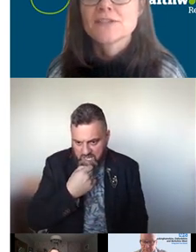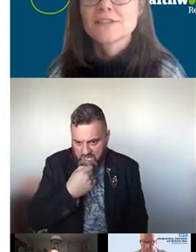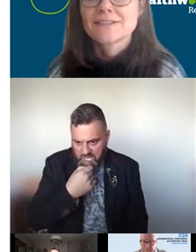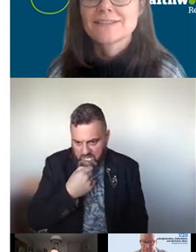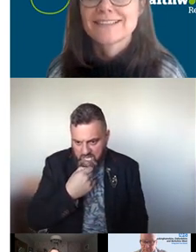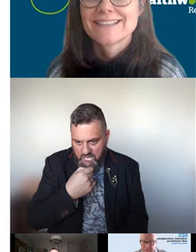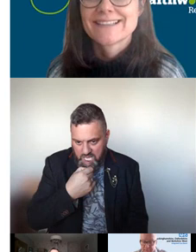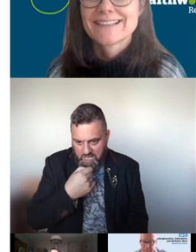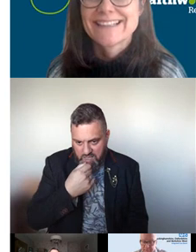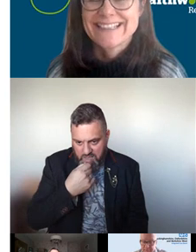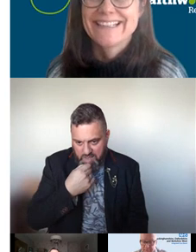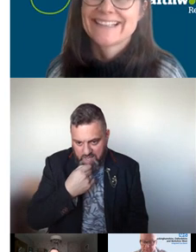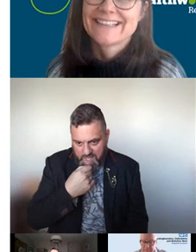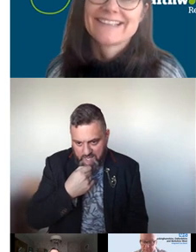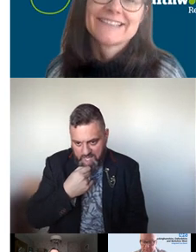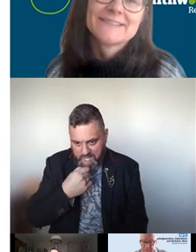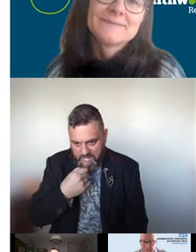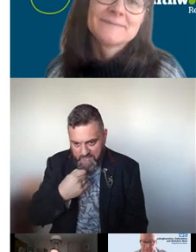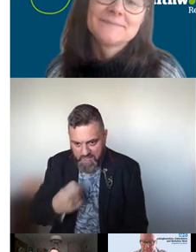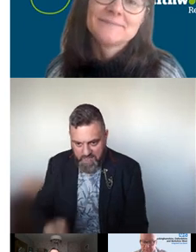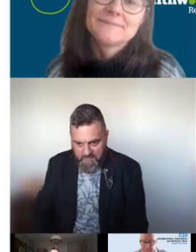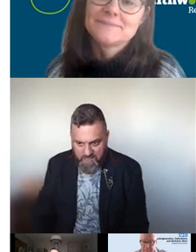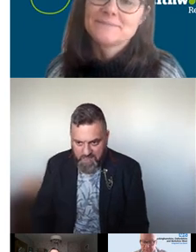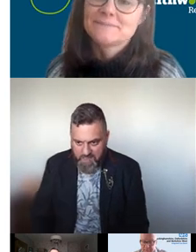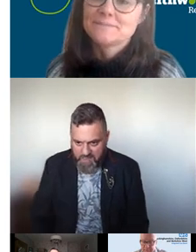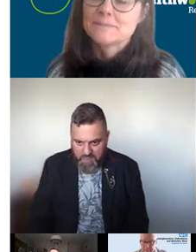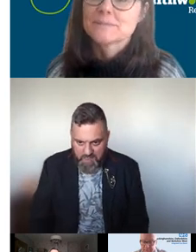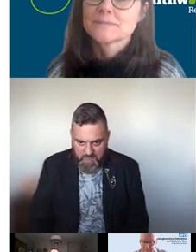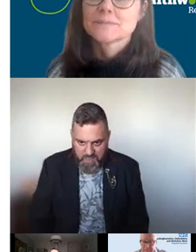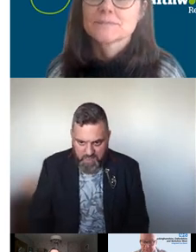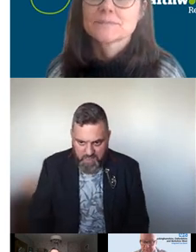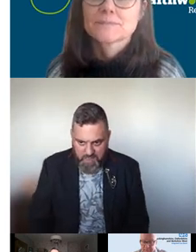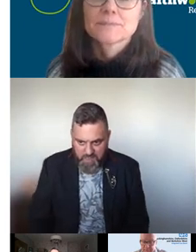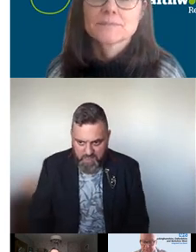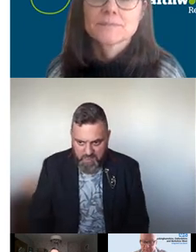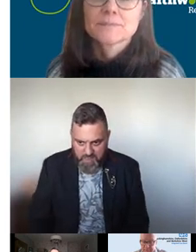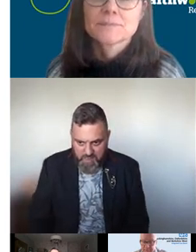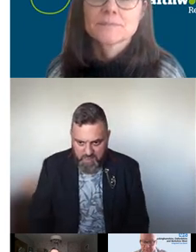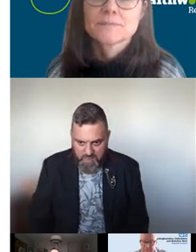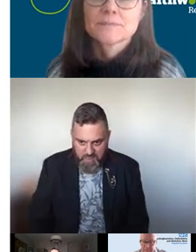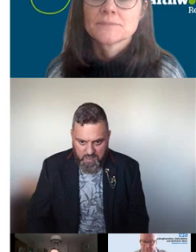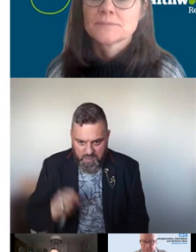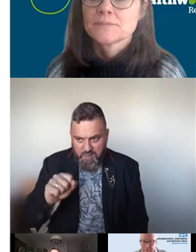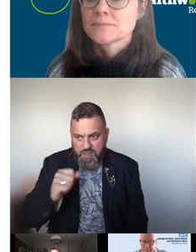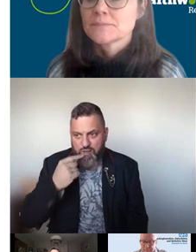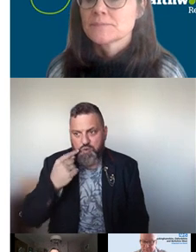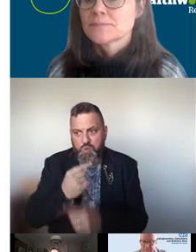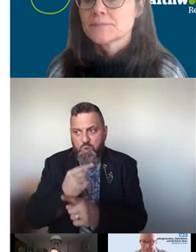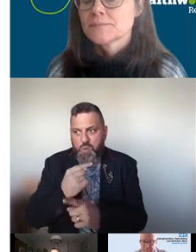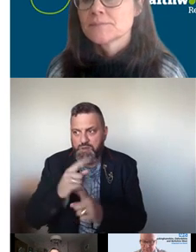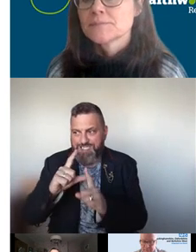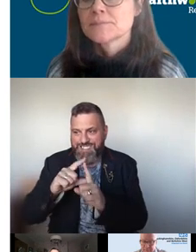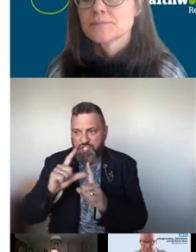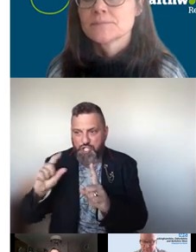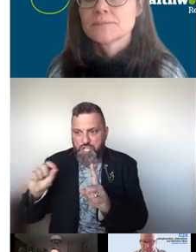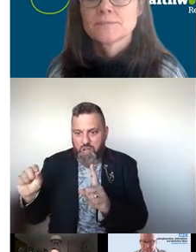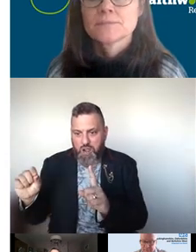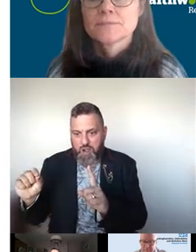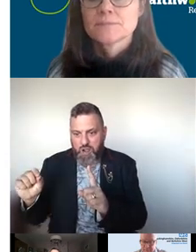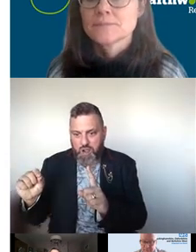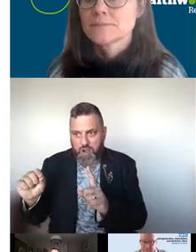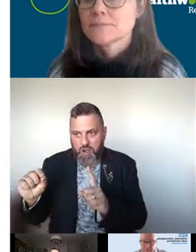You're on mute. Yeah, OK. Yes, if I can just talk about digital infrastructure. And there are